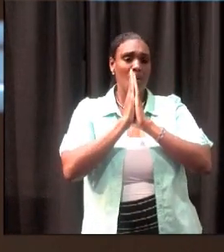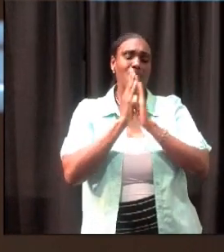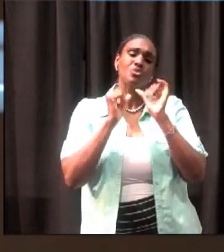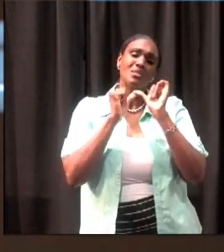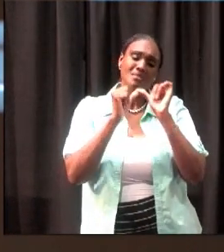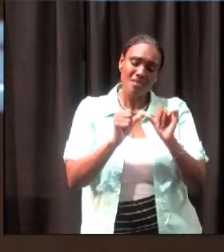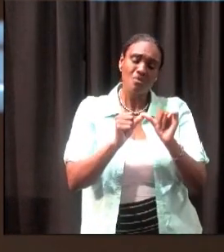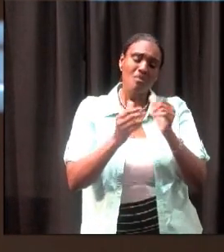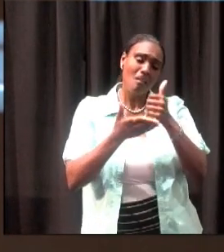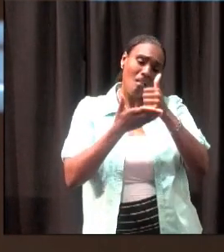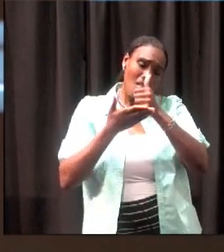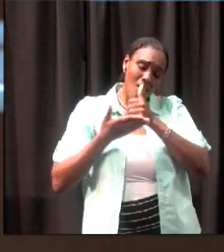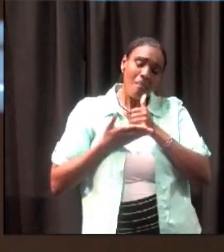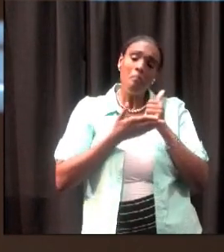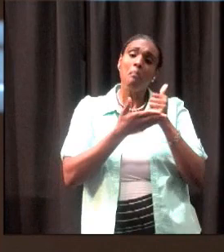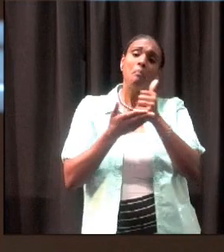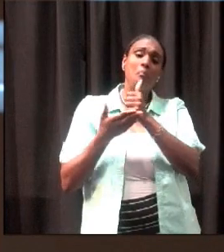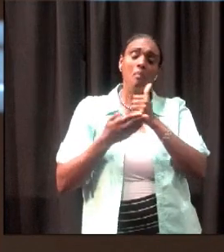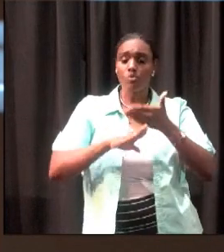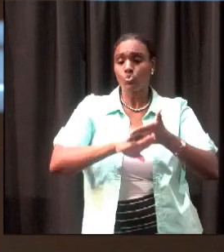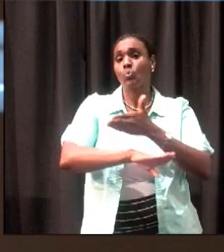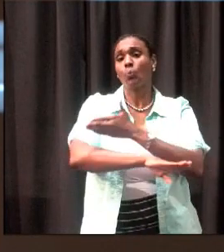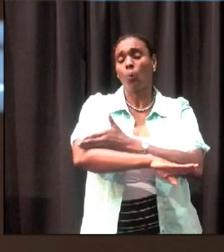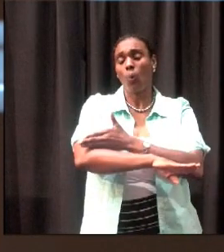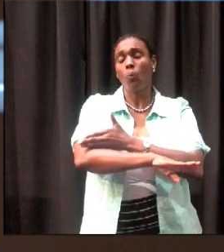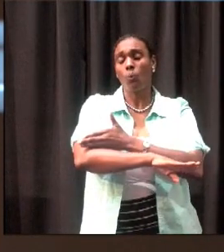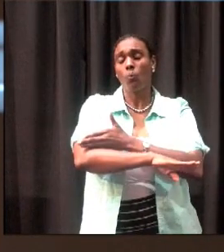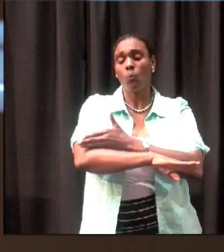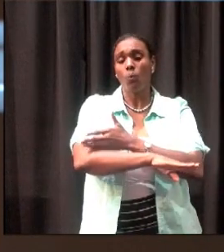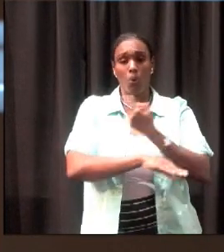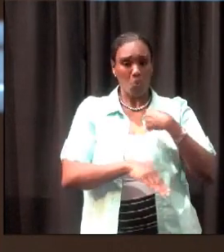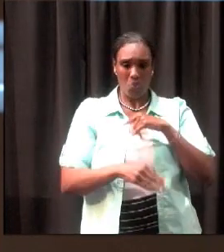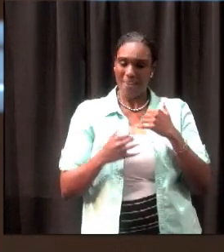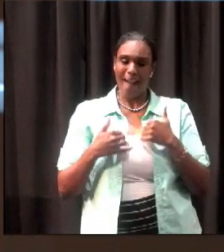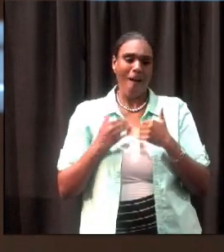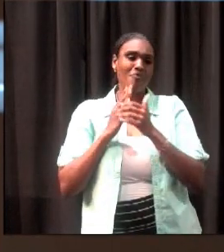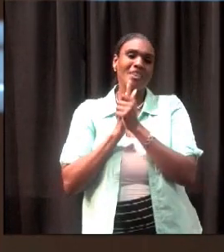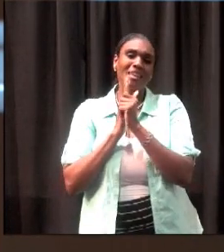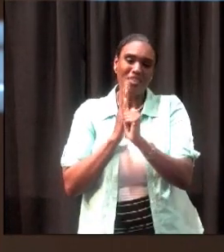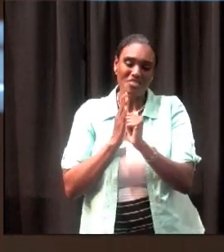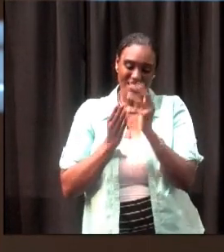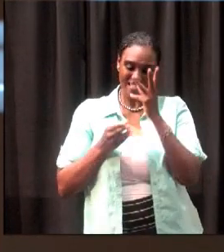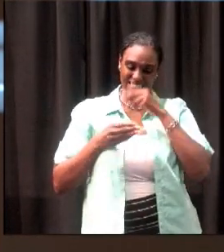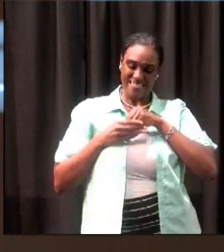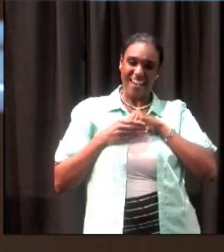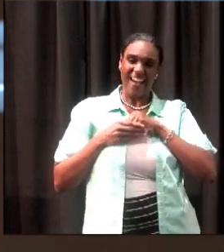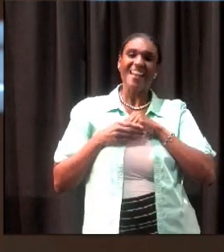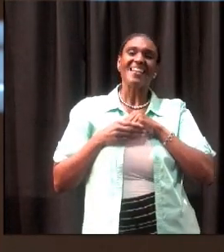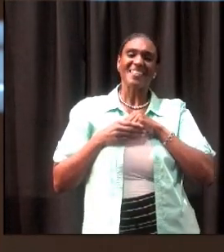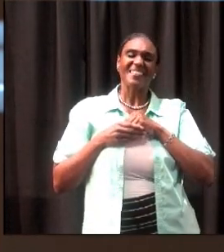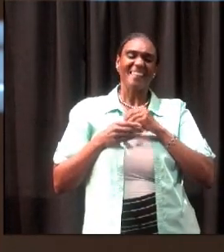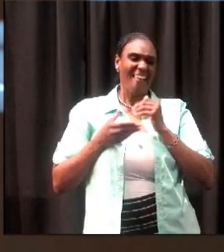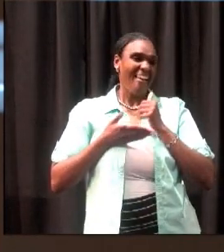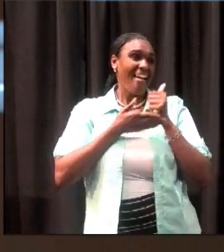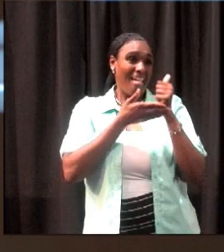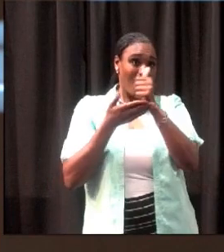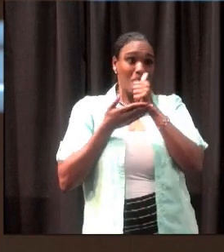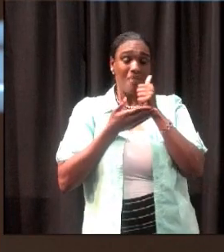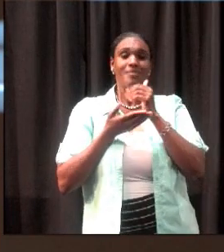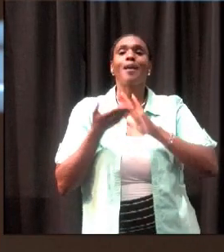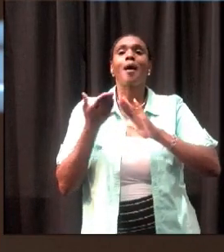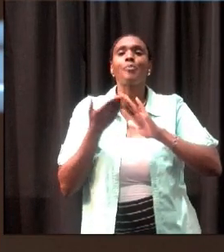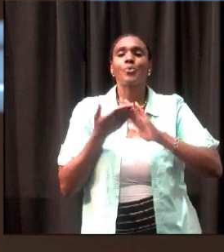us to grow. And for us to recognize, God, that the gift is in us to operate what you have called us to operate in,